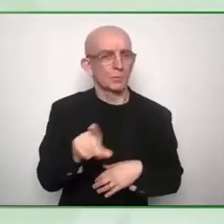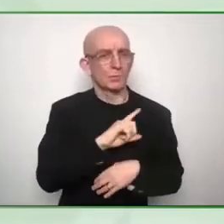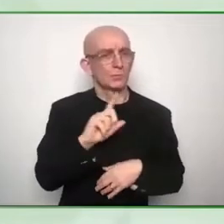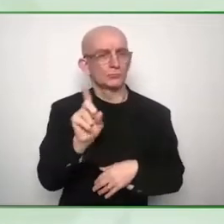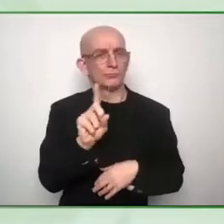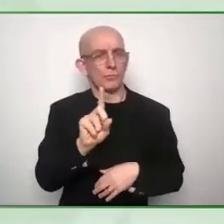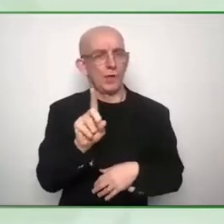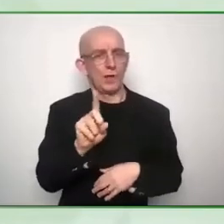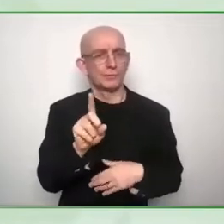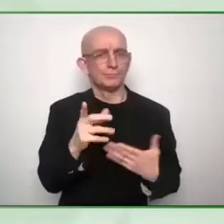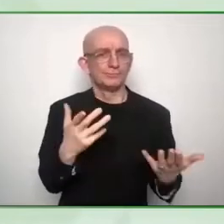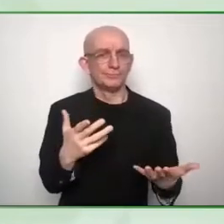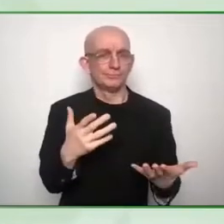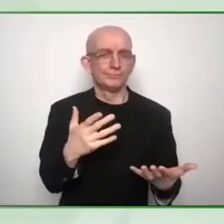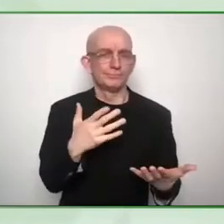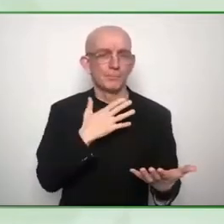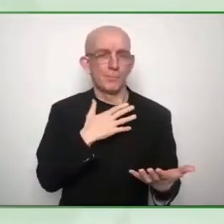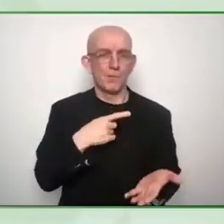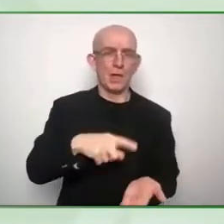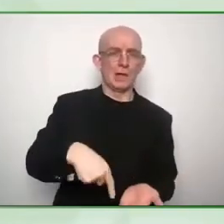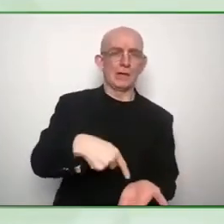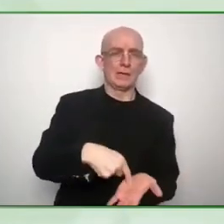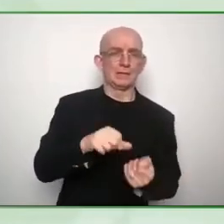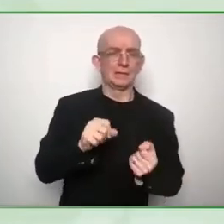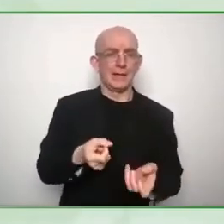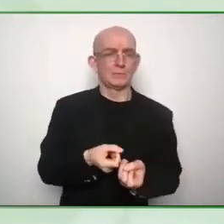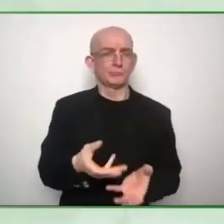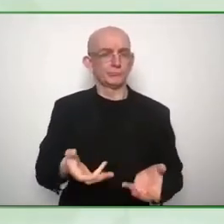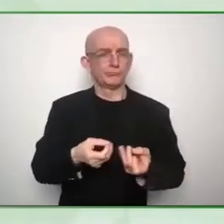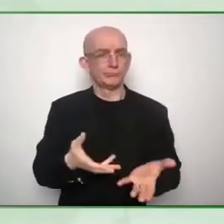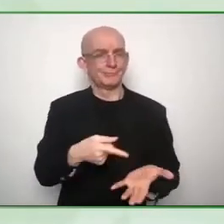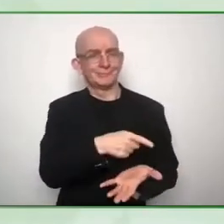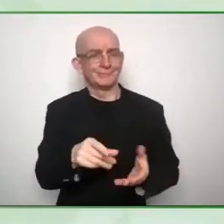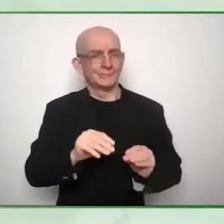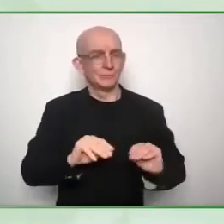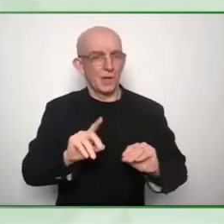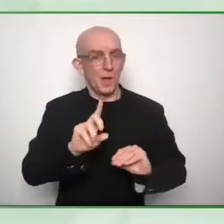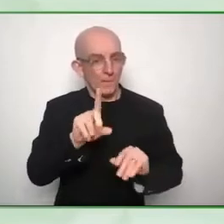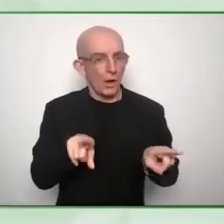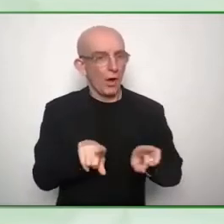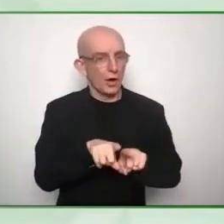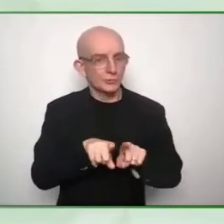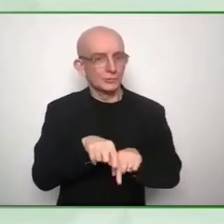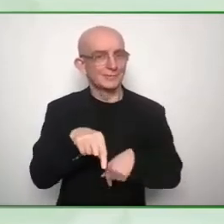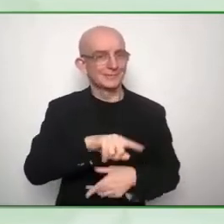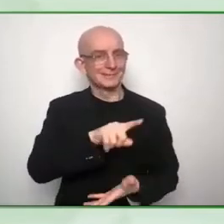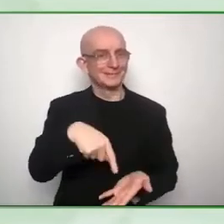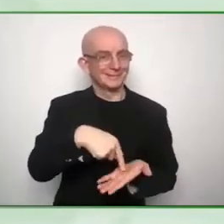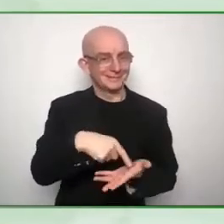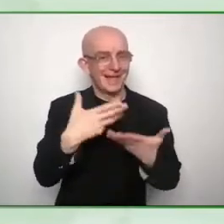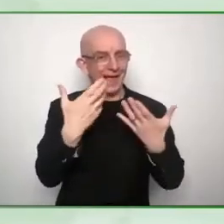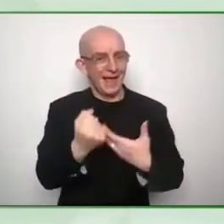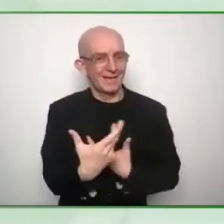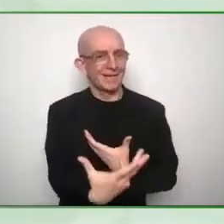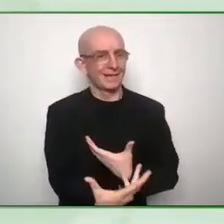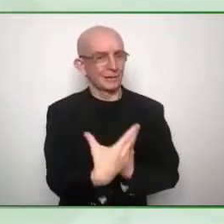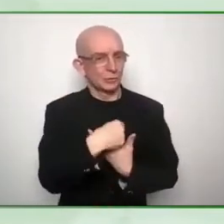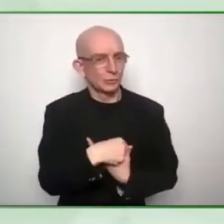develop leadership skills, get involved in research, get involved in our conferences and training, develop skills that they